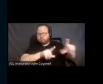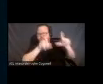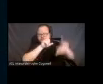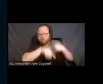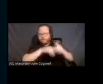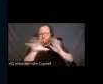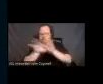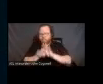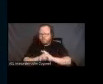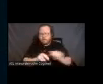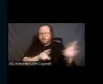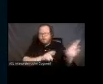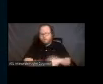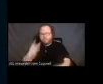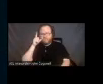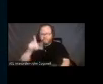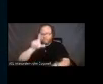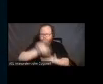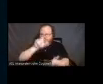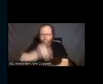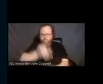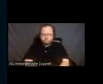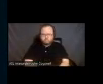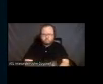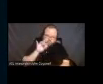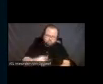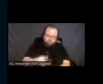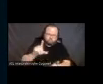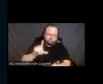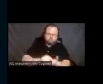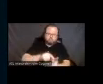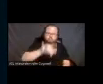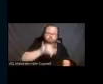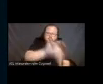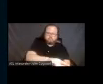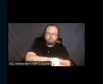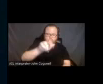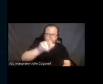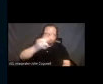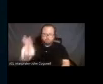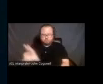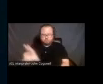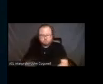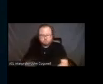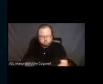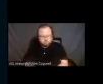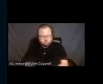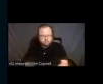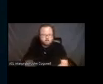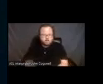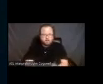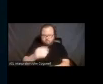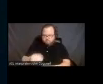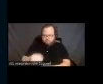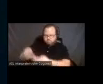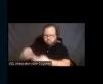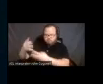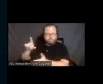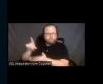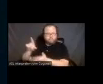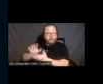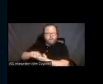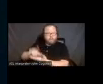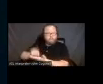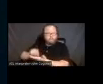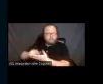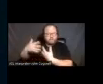the ballot is ready to print. Press print your ballot on the AVU screen. The voted ballot will print automatically on the printer.